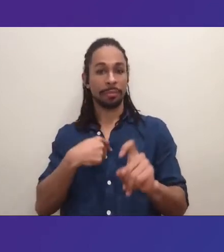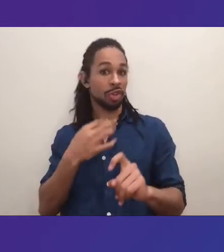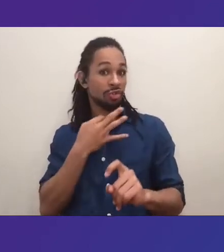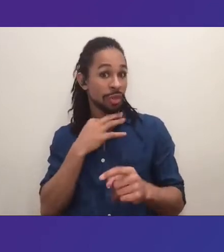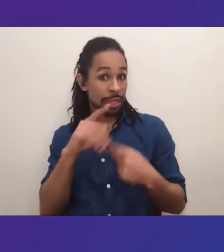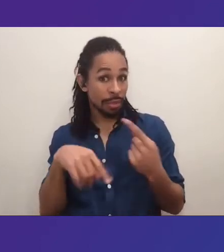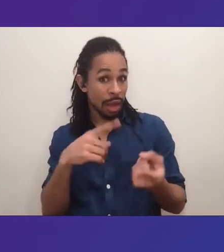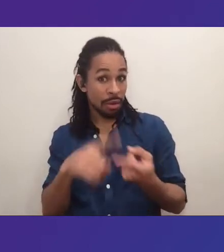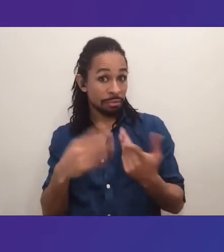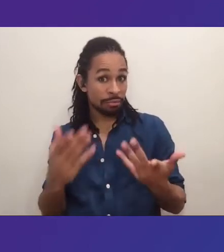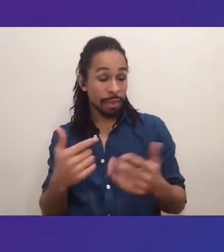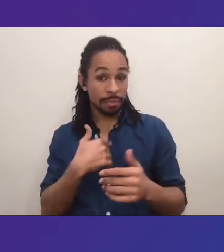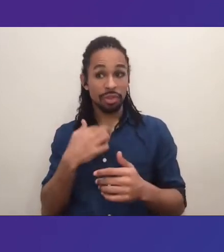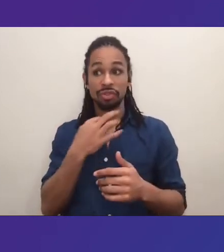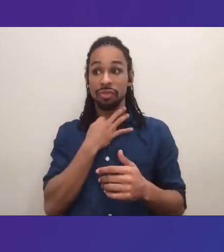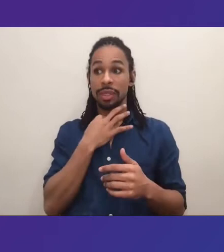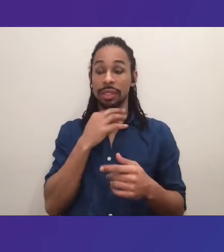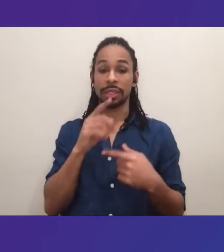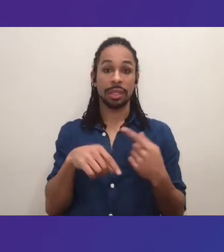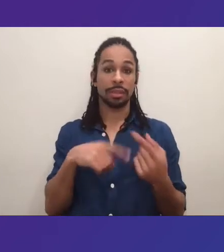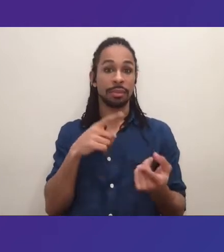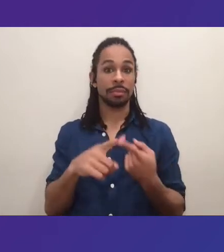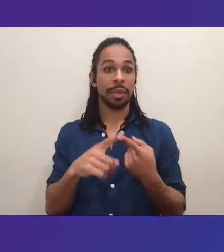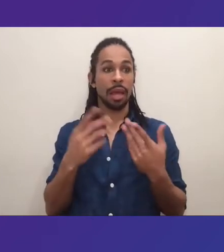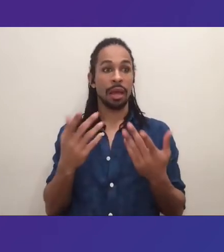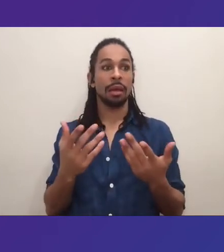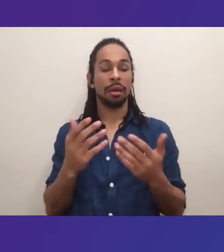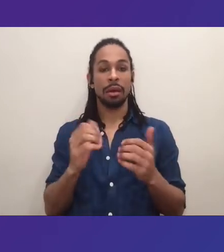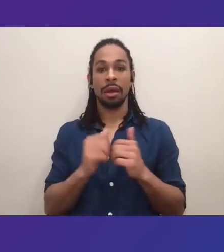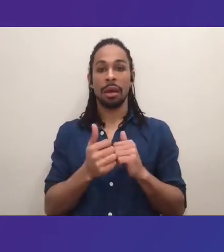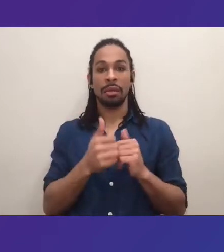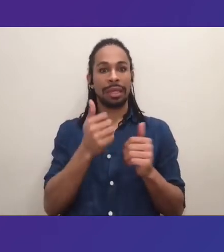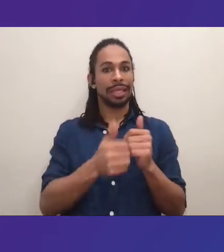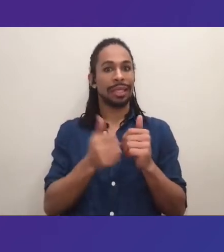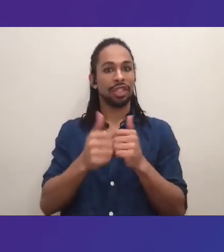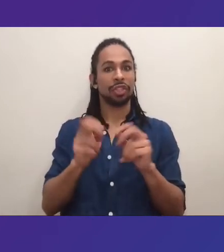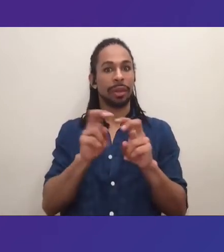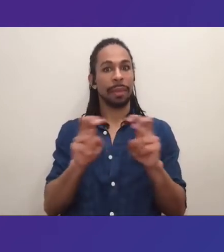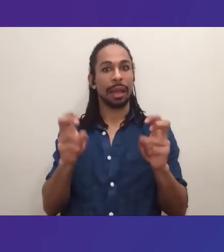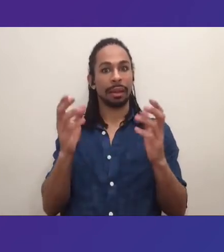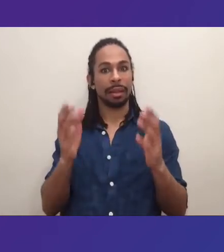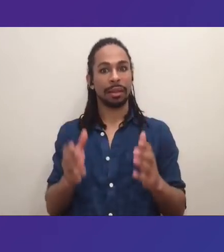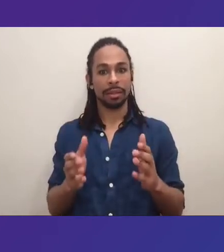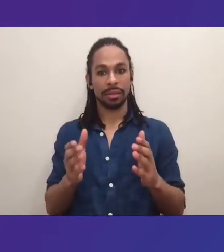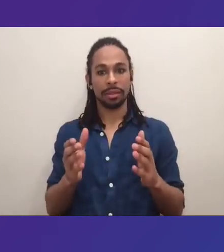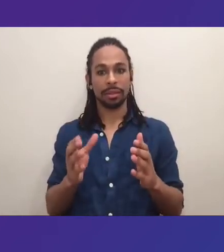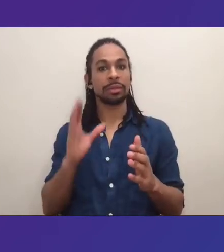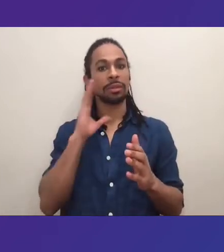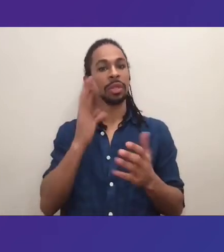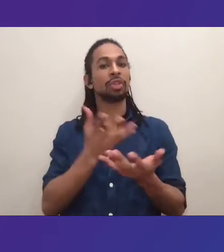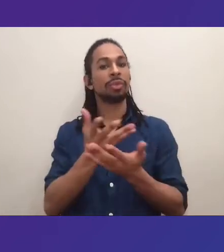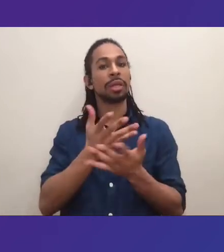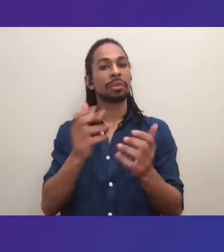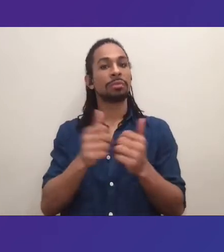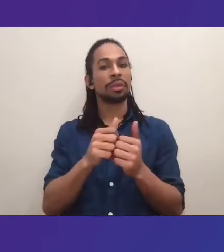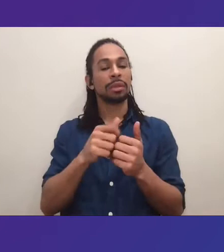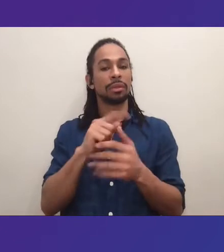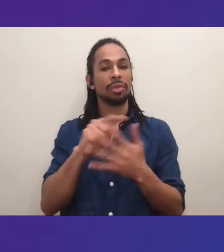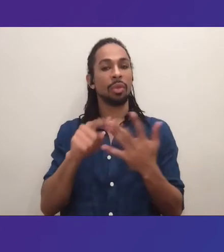about, how the each of the panelists will interact with those questions.